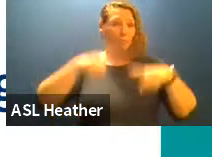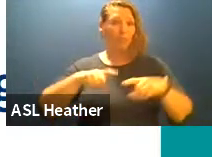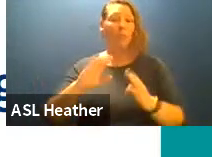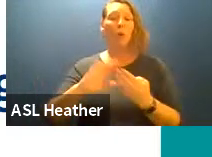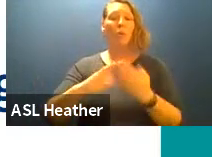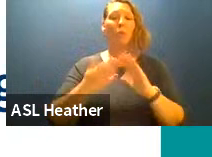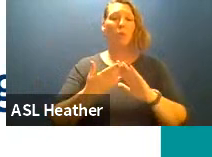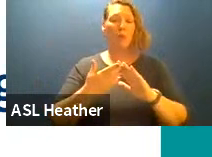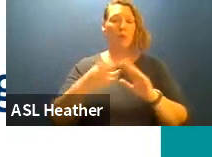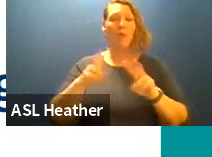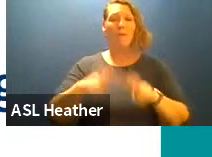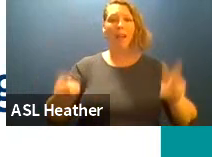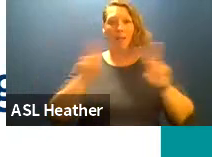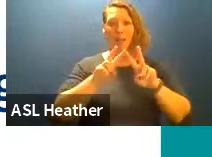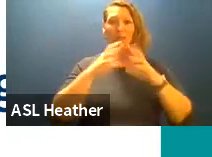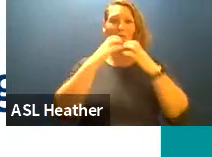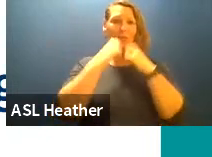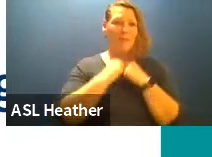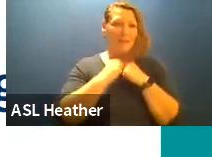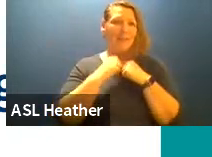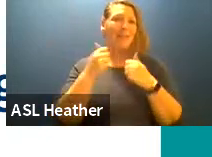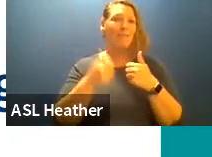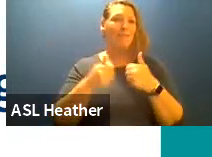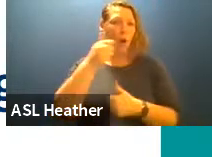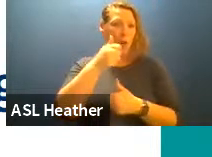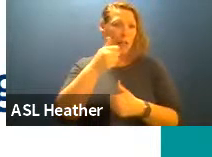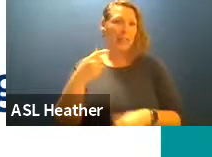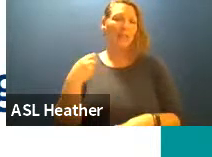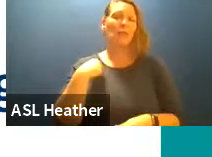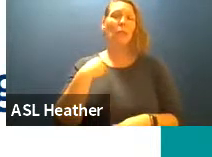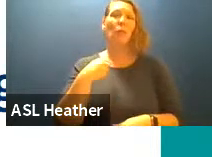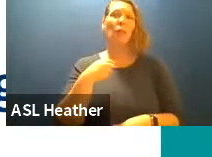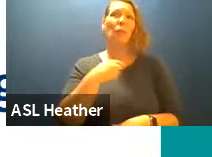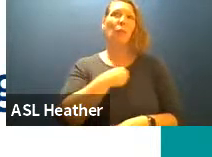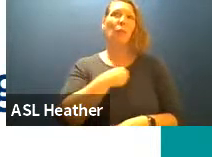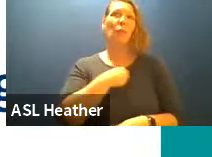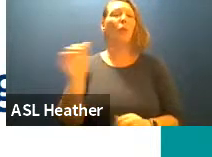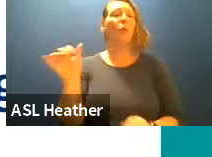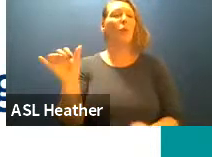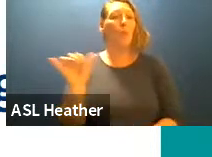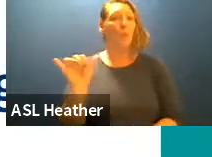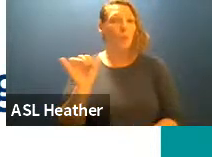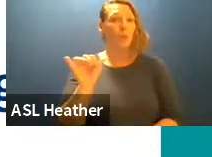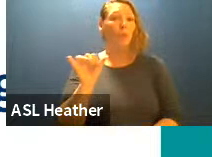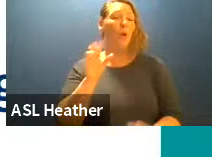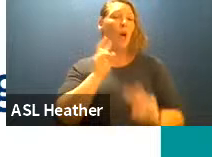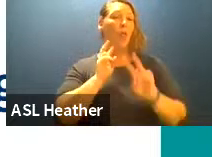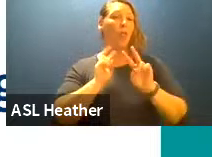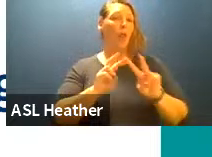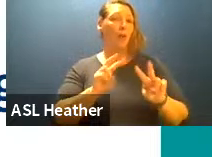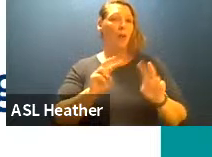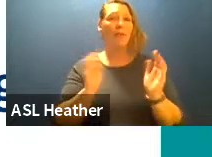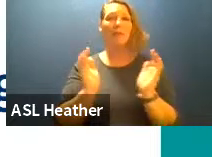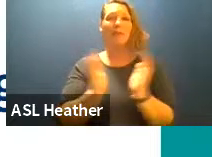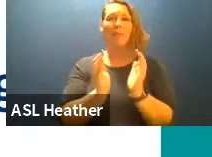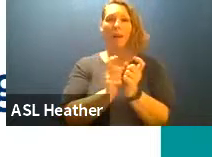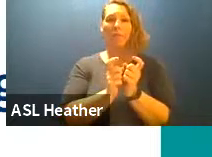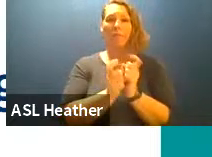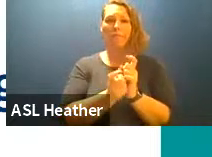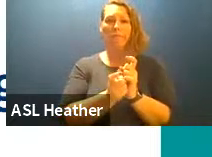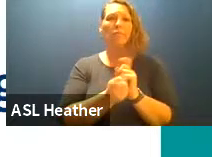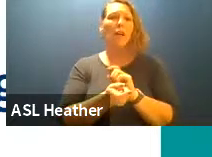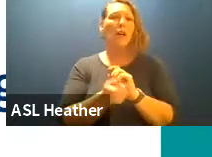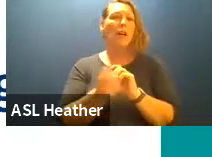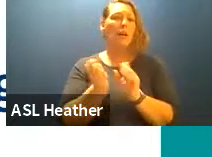community values and priorities. We are also looking at some small revisions to be